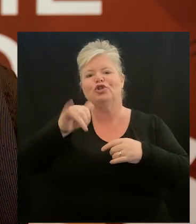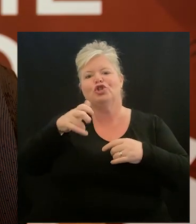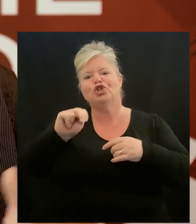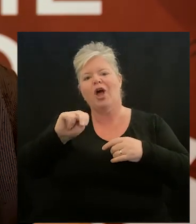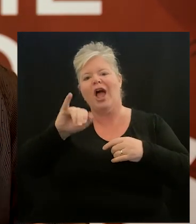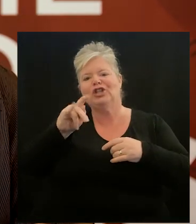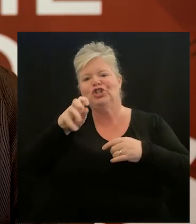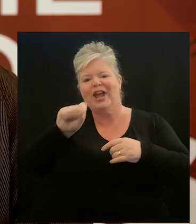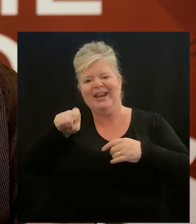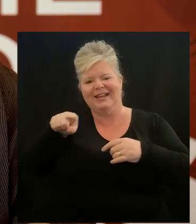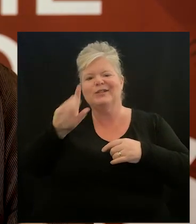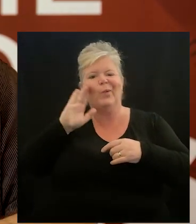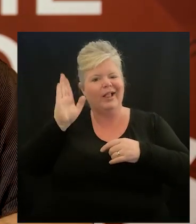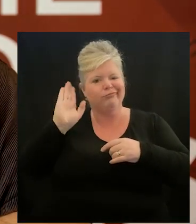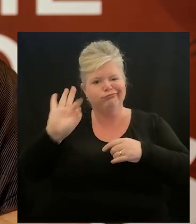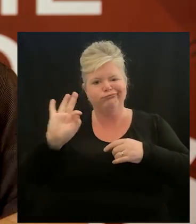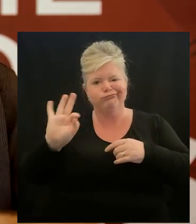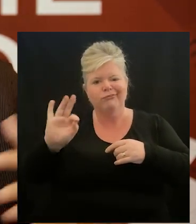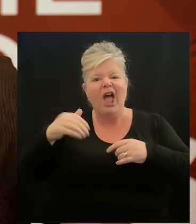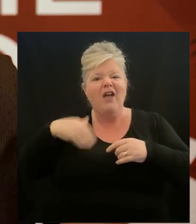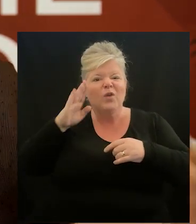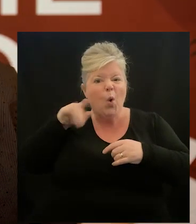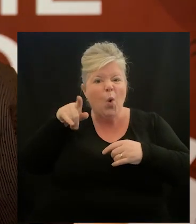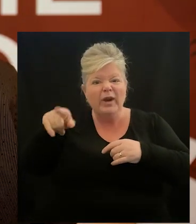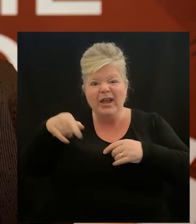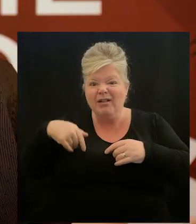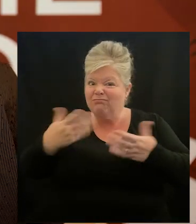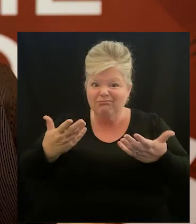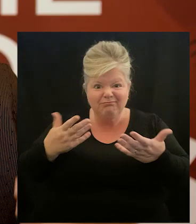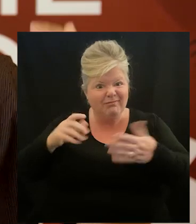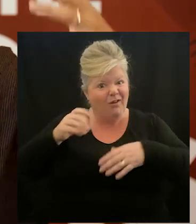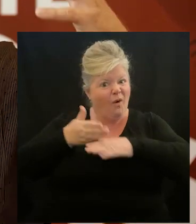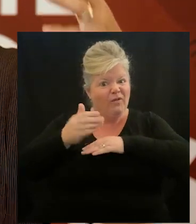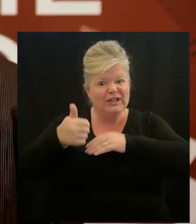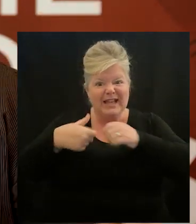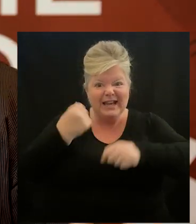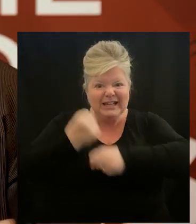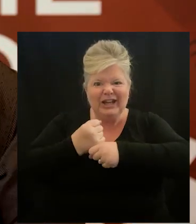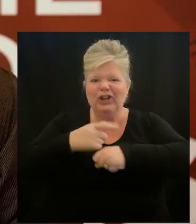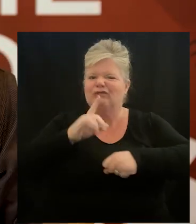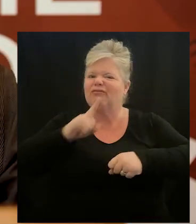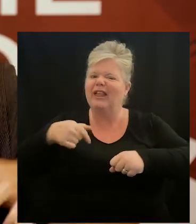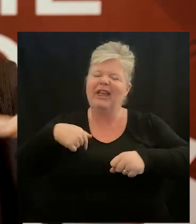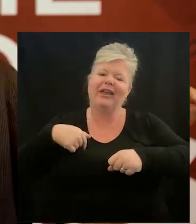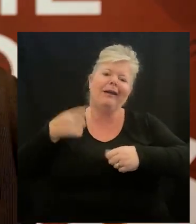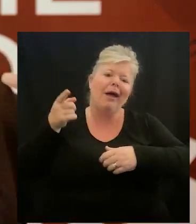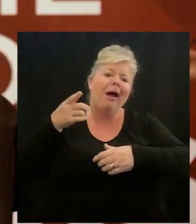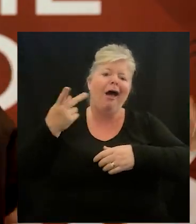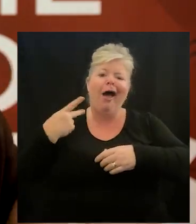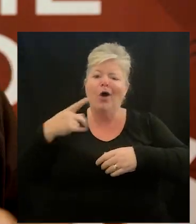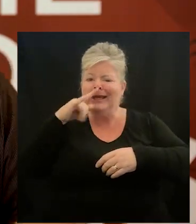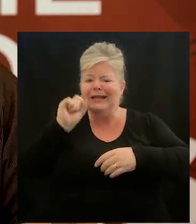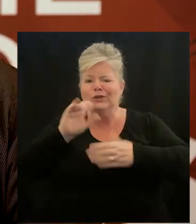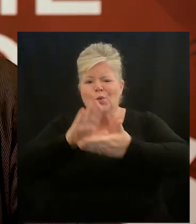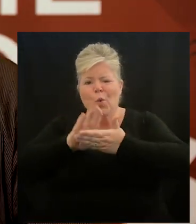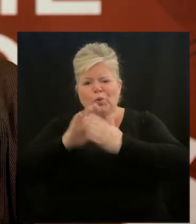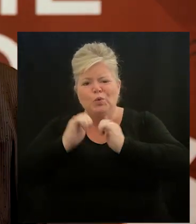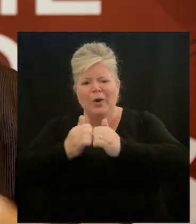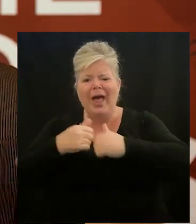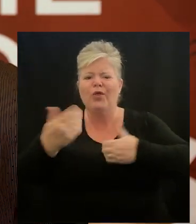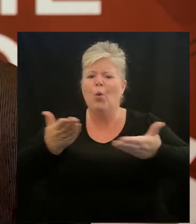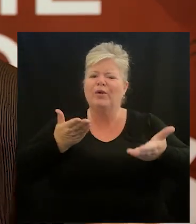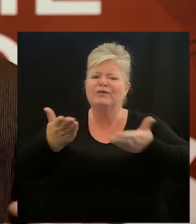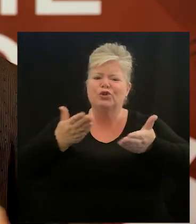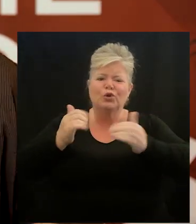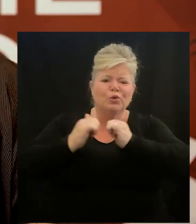bringing the message. I've known Pastor John now for almost a decade. Our kids went to school together. We've served locally in the local schools, helping